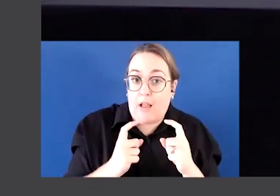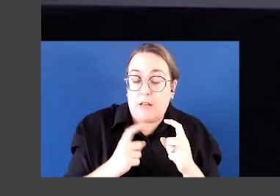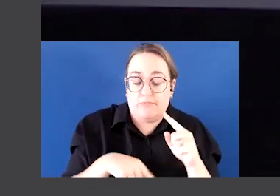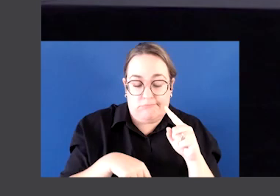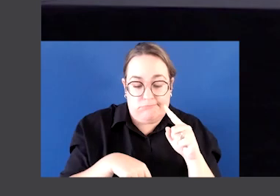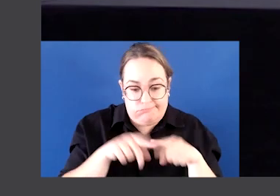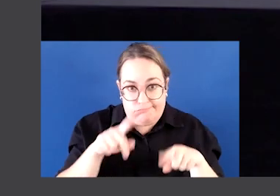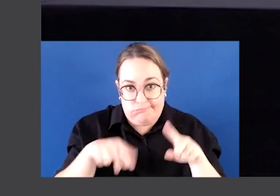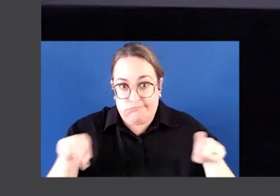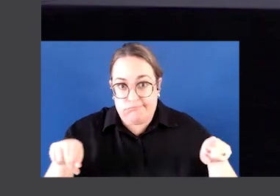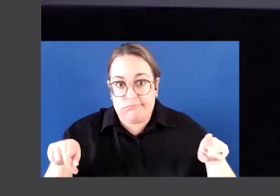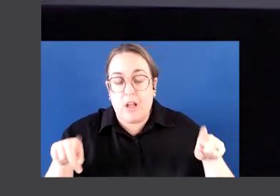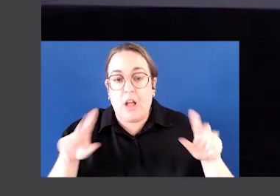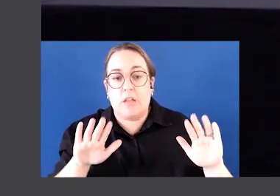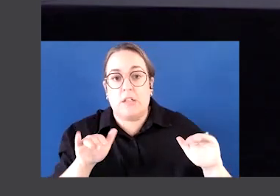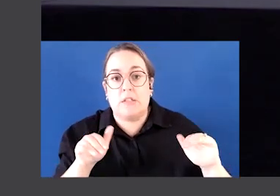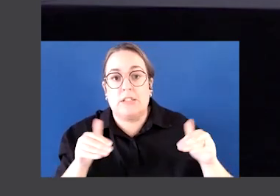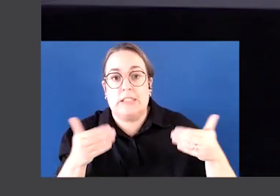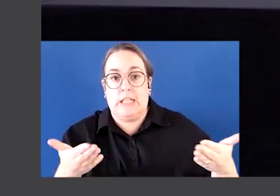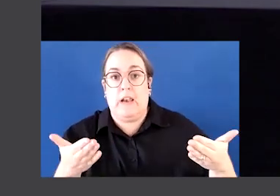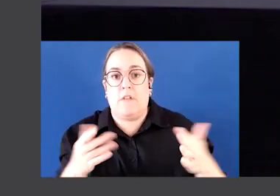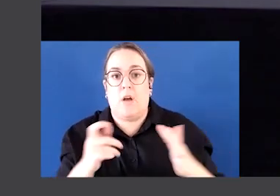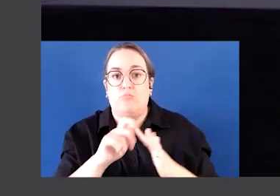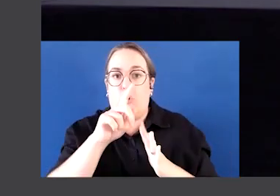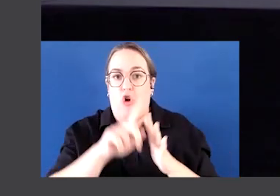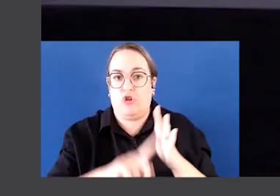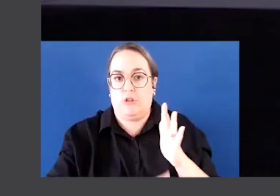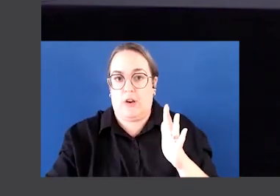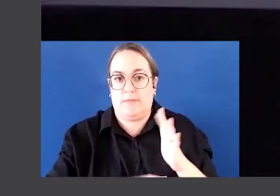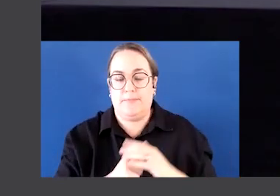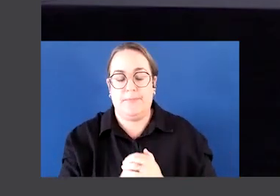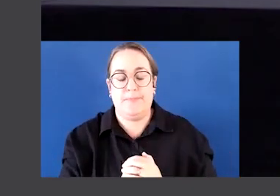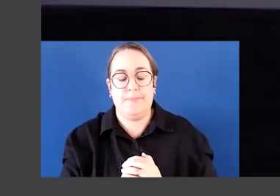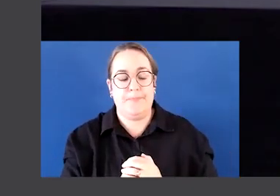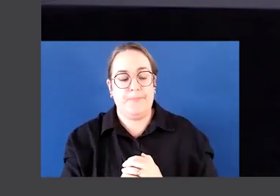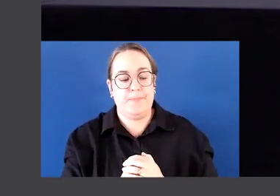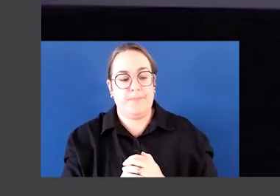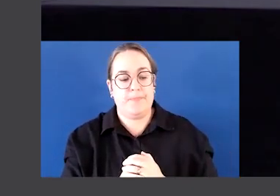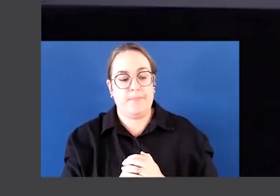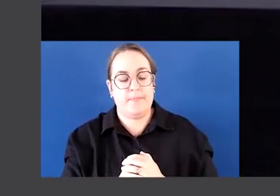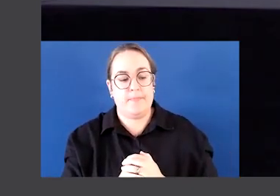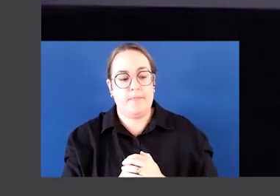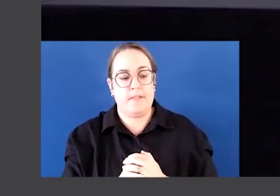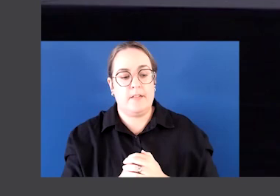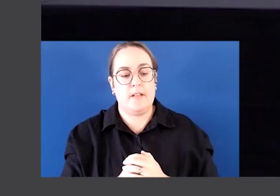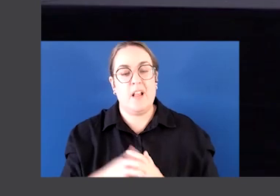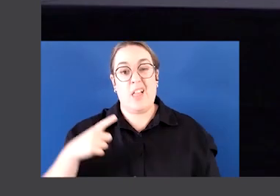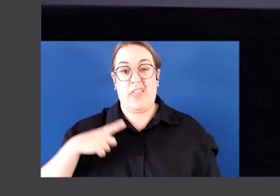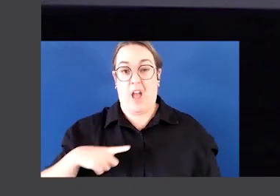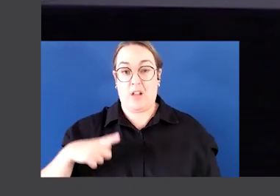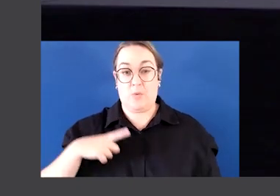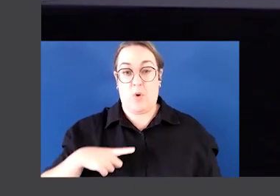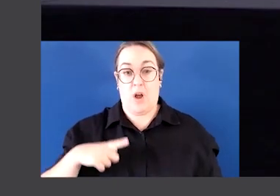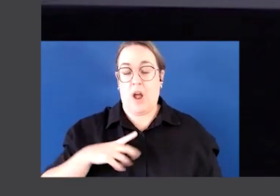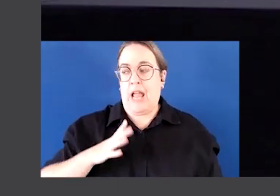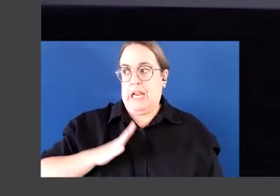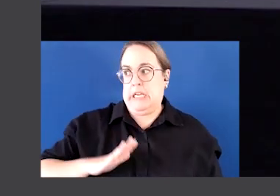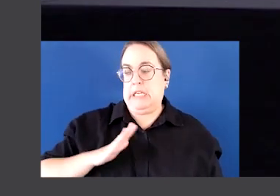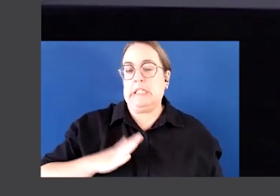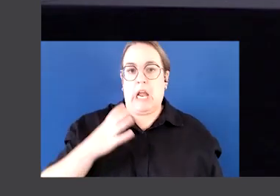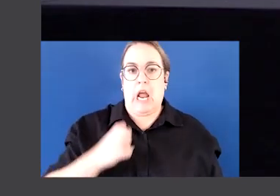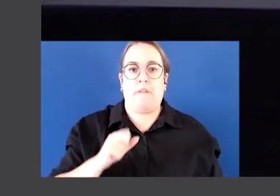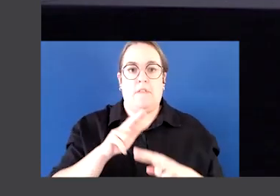of complex array of parties involved in the delivery of our projects. And that's why having, I